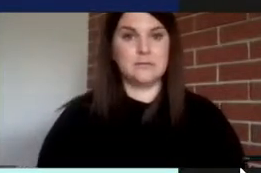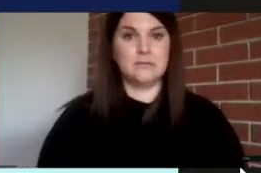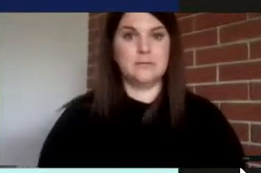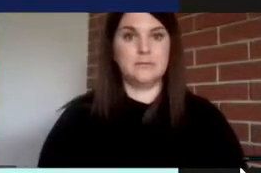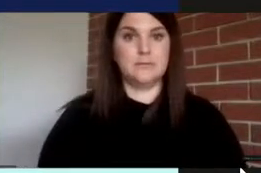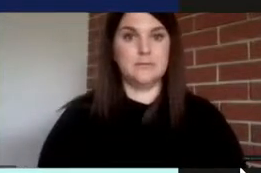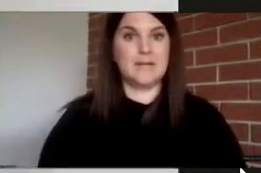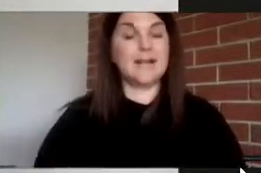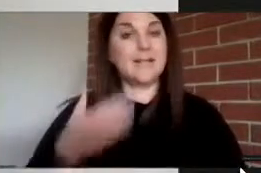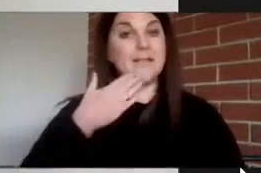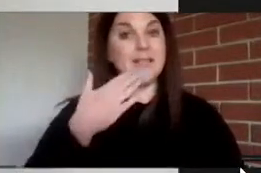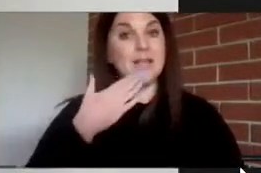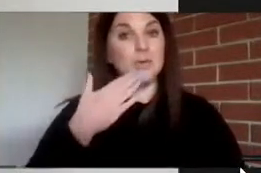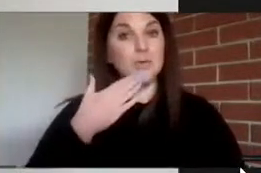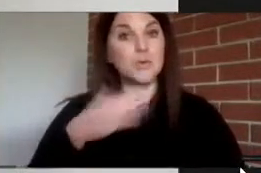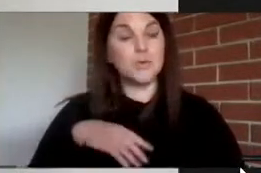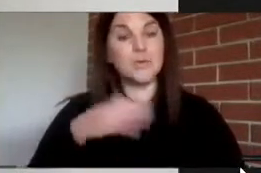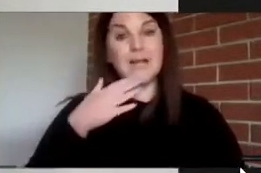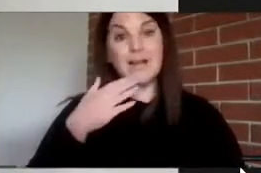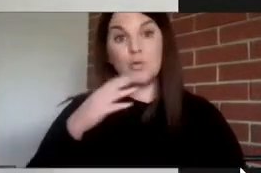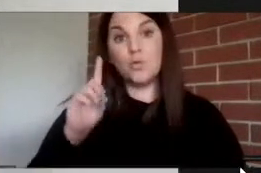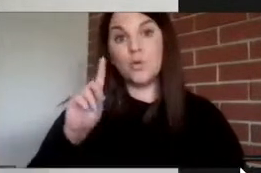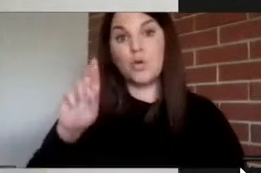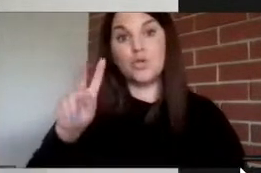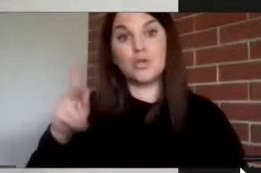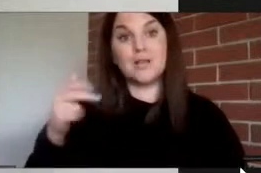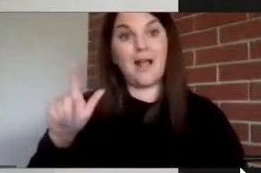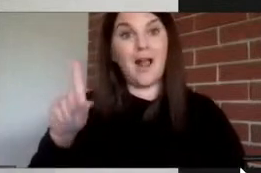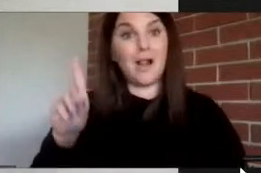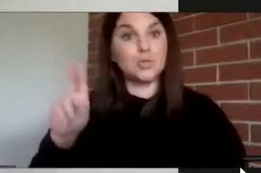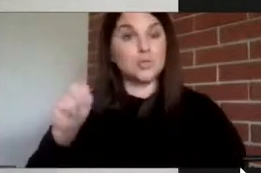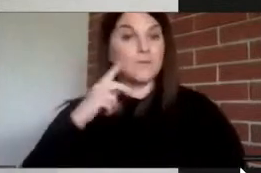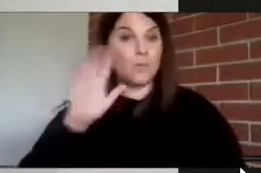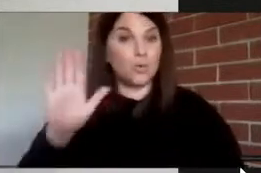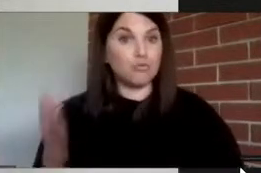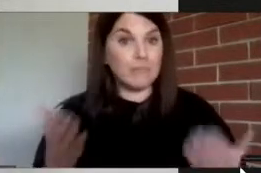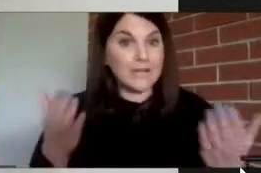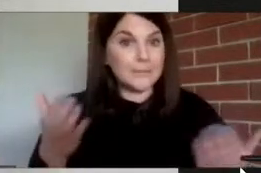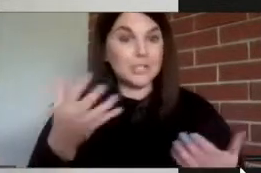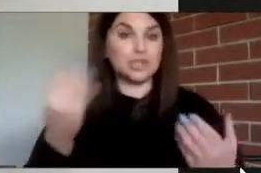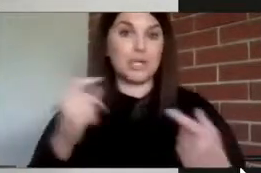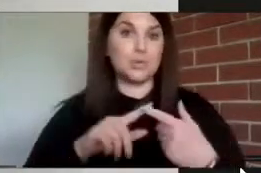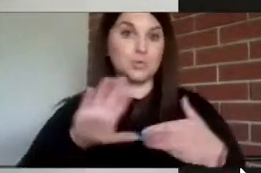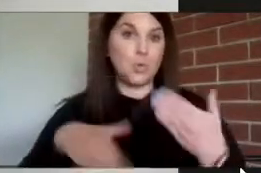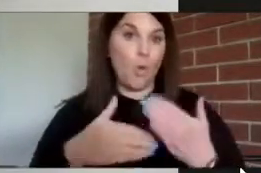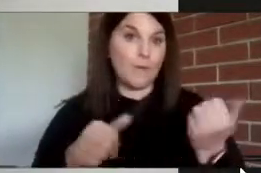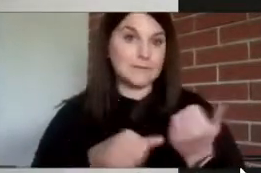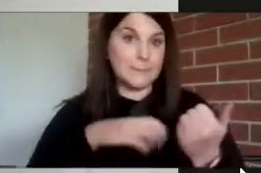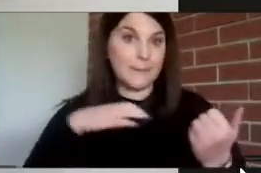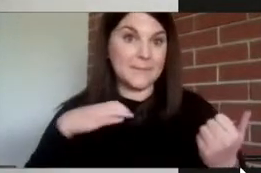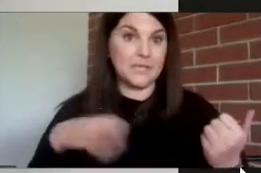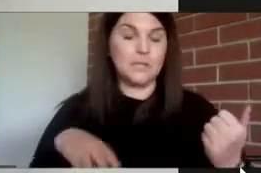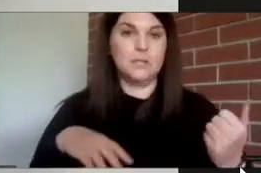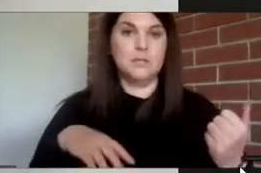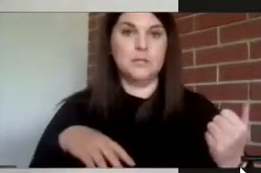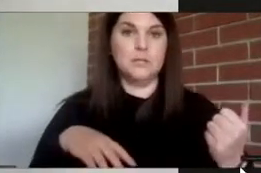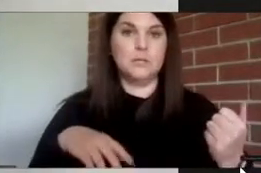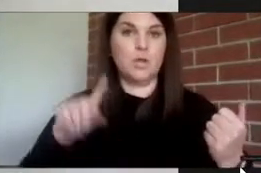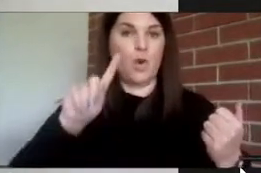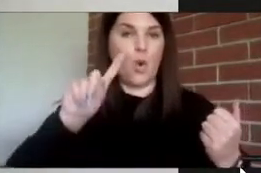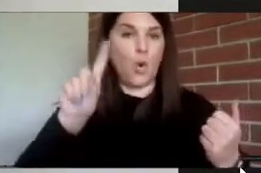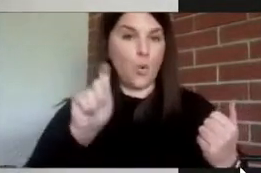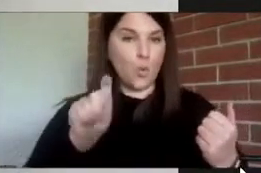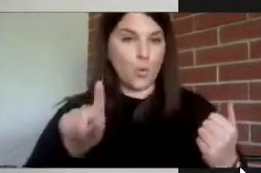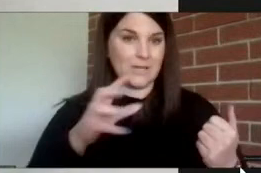Thank you. Thank you, Dr. Khaldun, for the recommendations, and to the entire subcommittee. Just a question